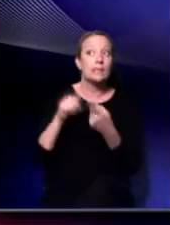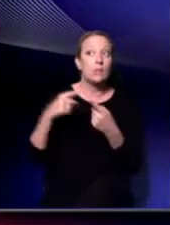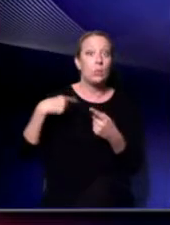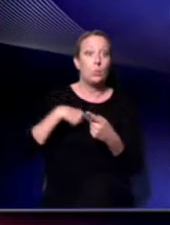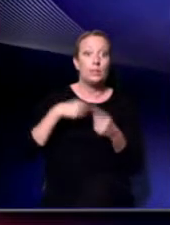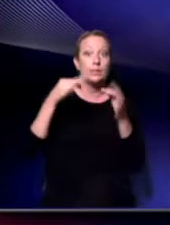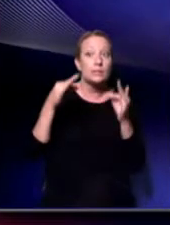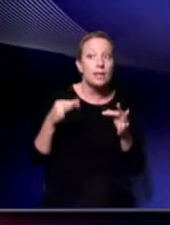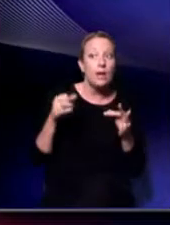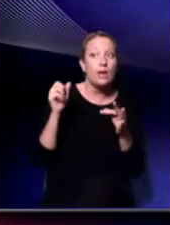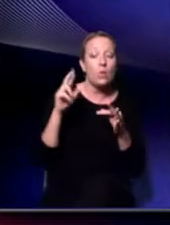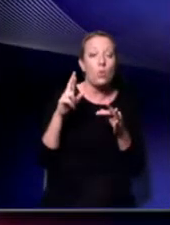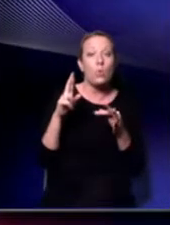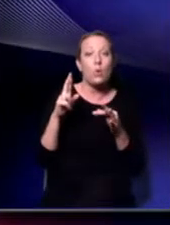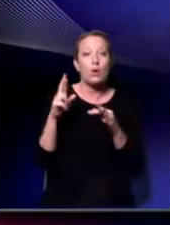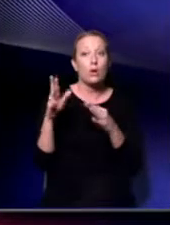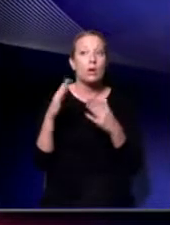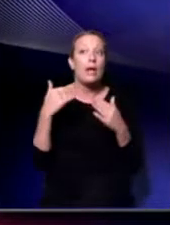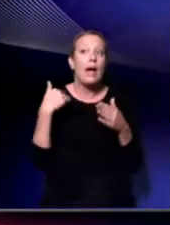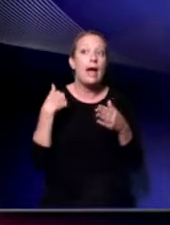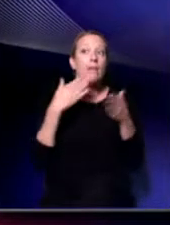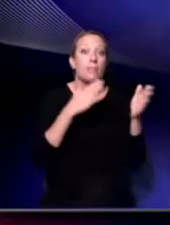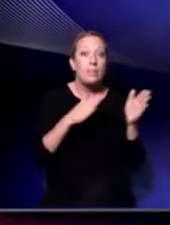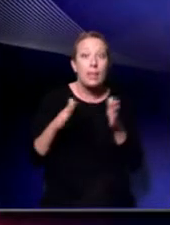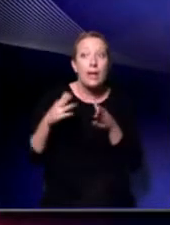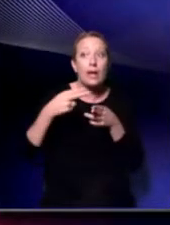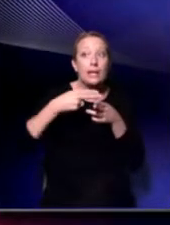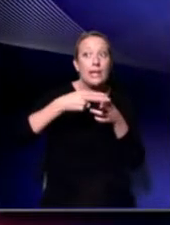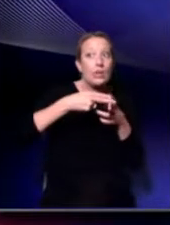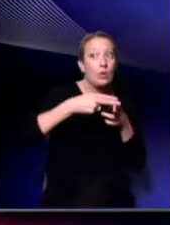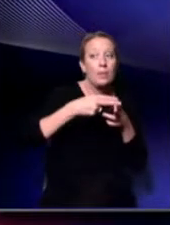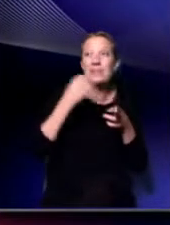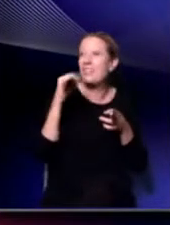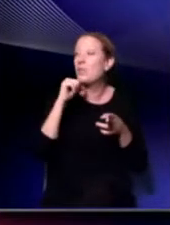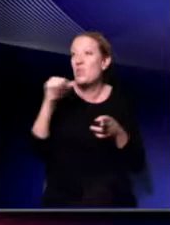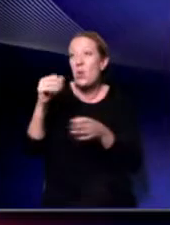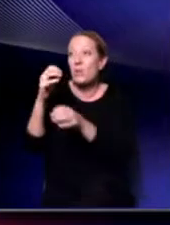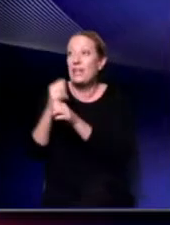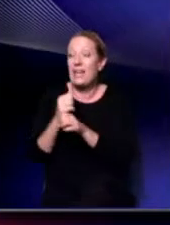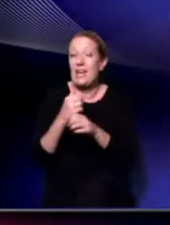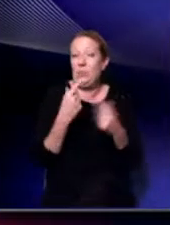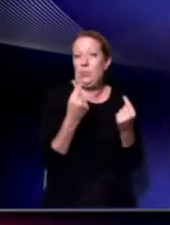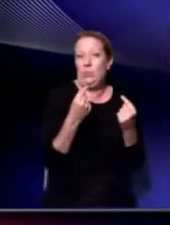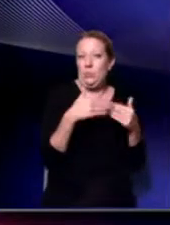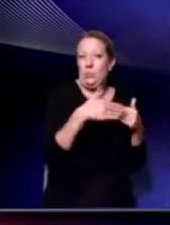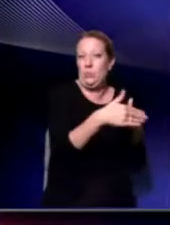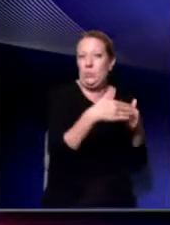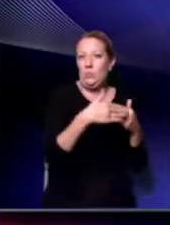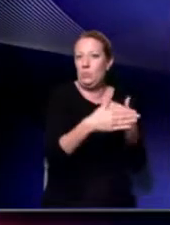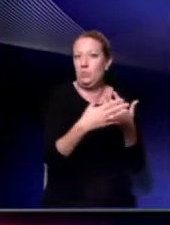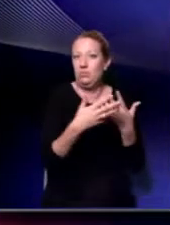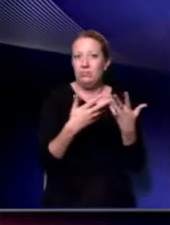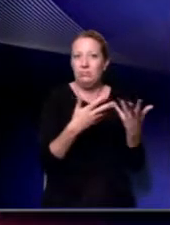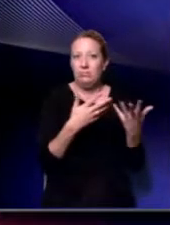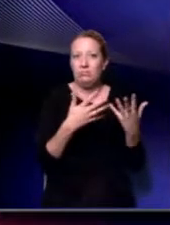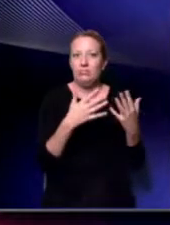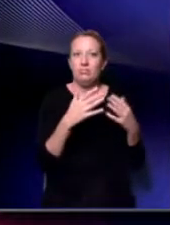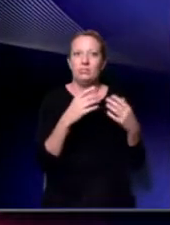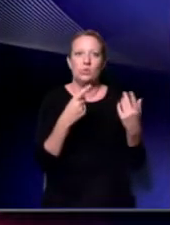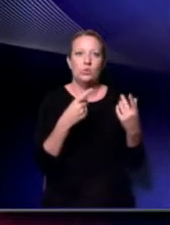guess the question is there a contingency if we don't get that 1.6 million, what the agency will do to pursue that